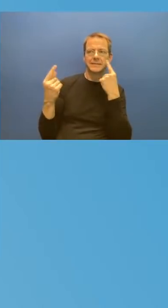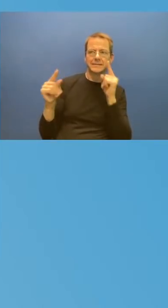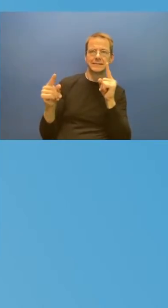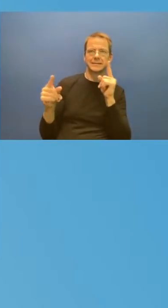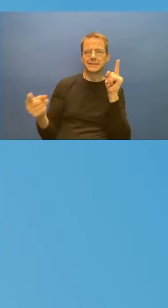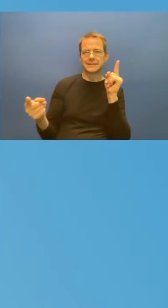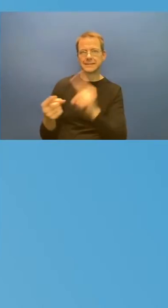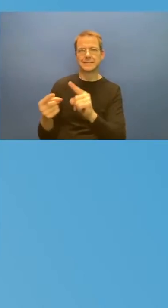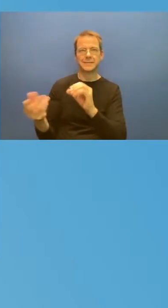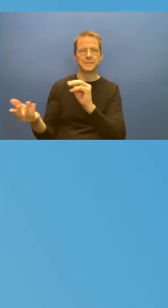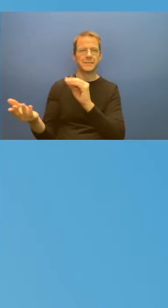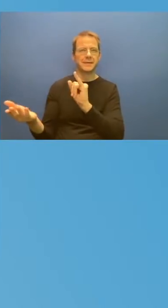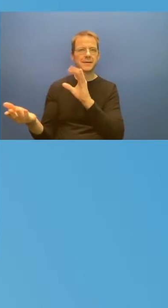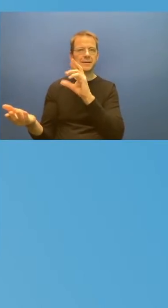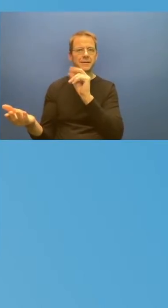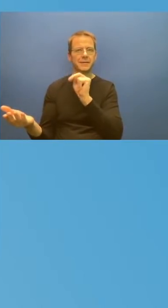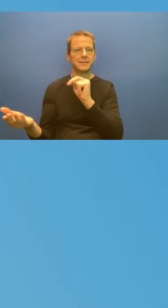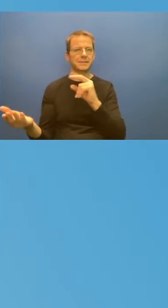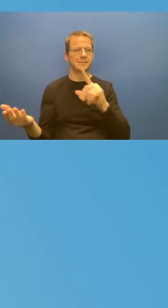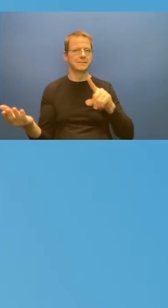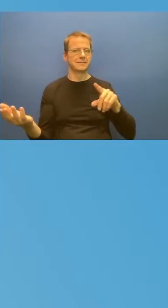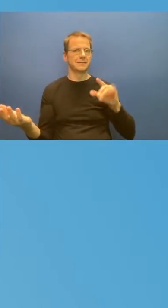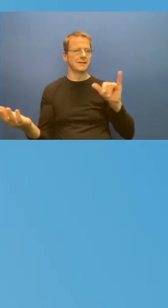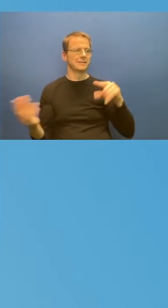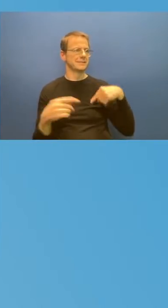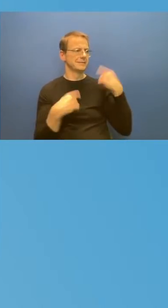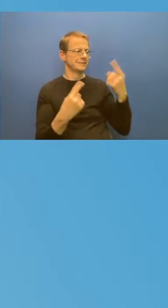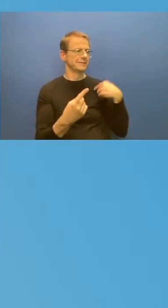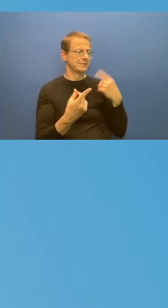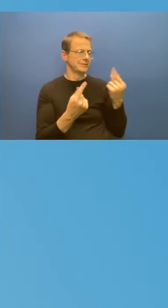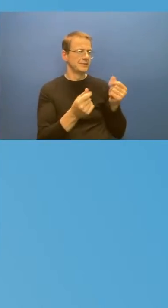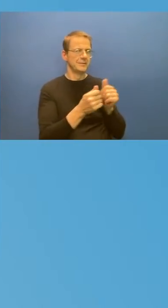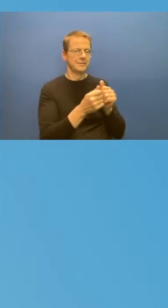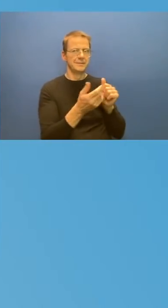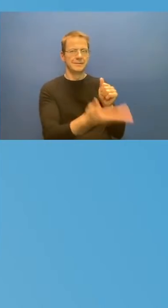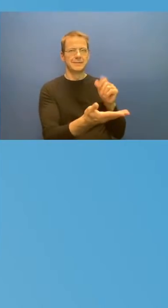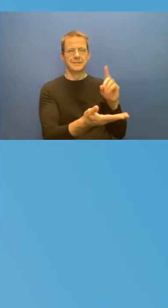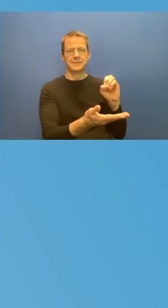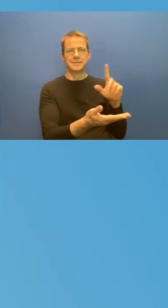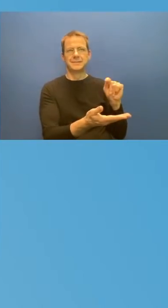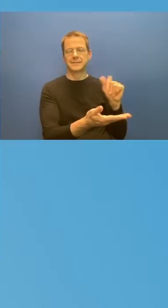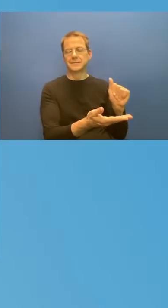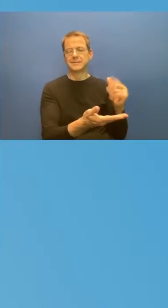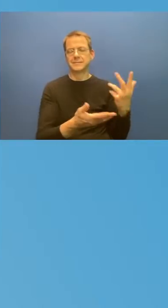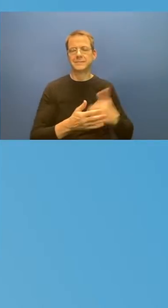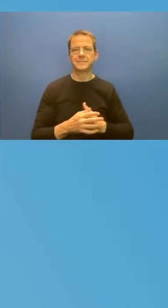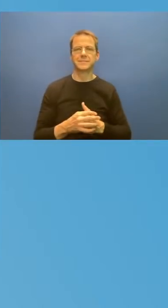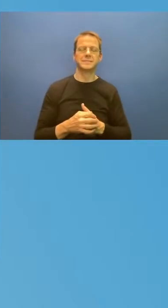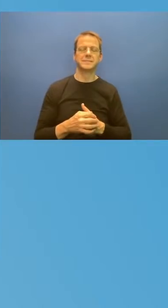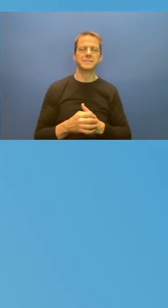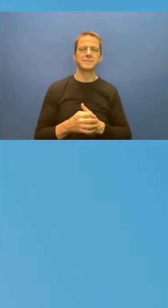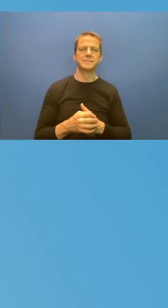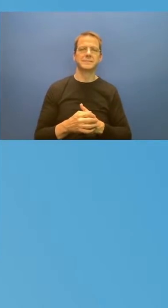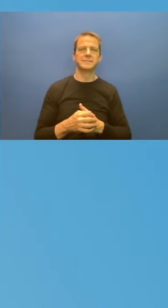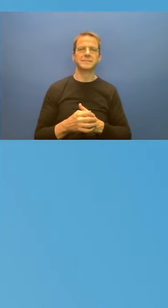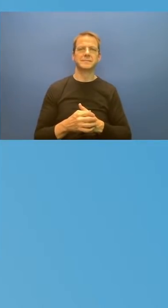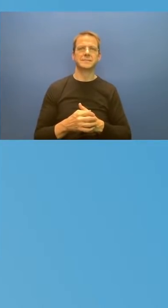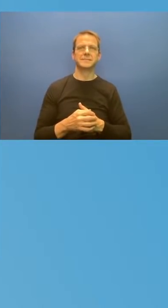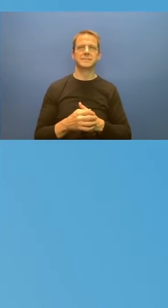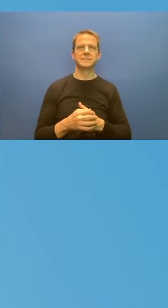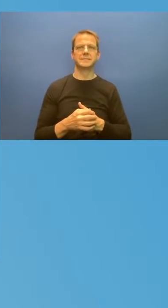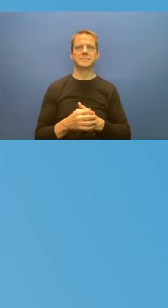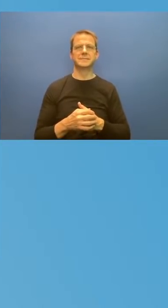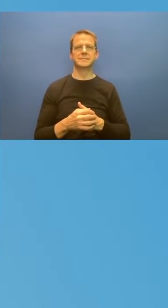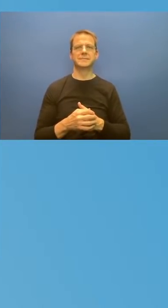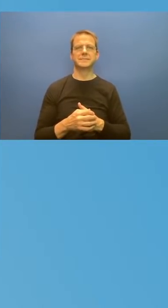need to, to really try and figure out where it's moving in our communities, and certainly in areas where we're seeing high incidence